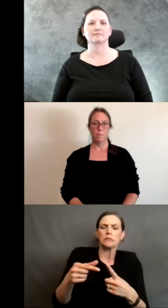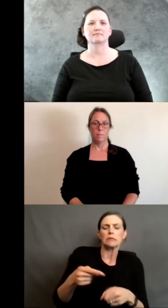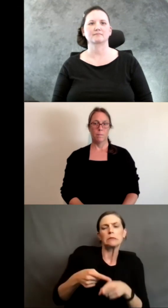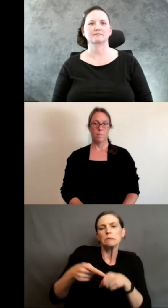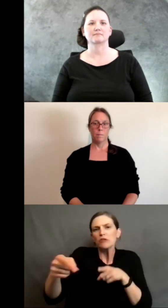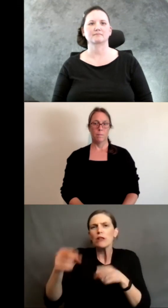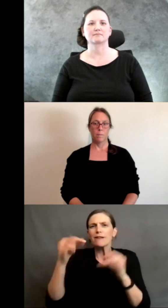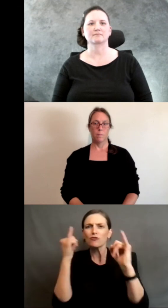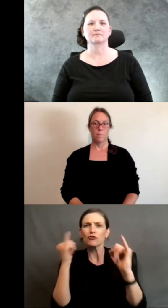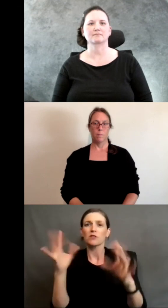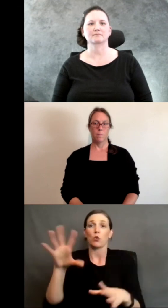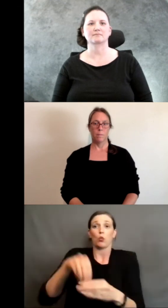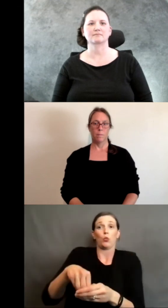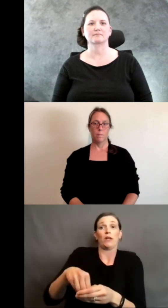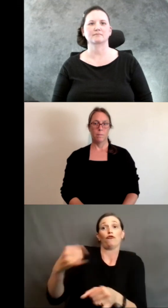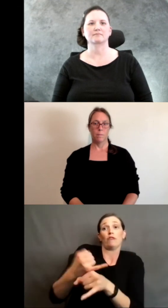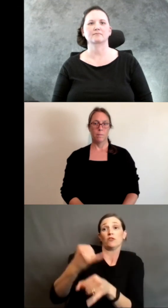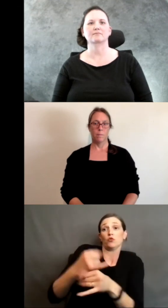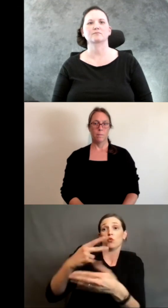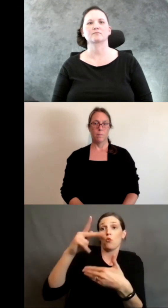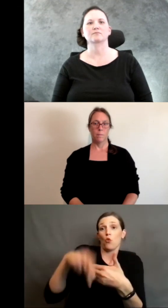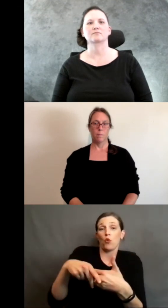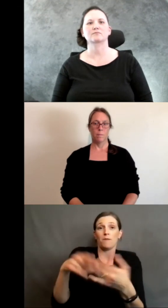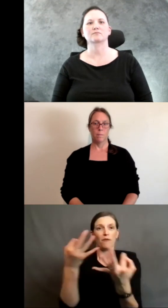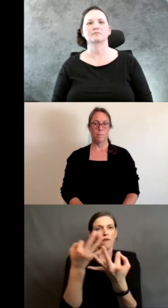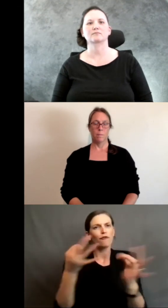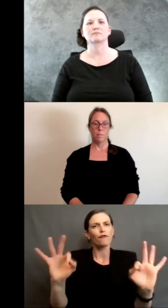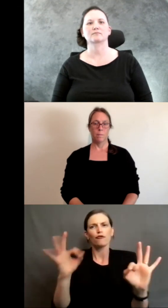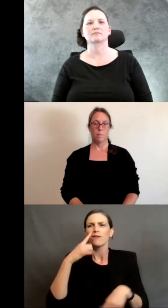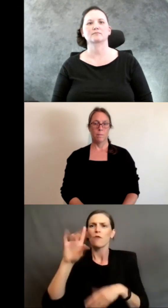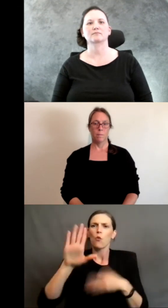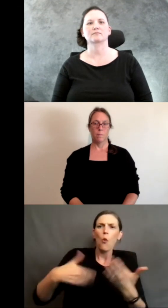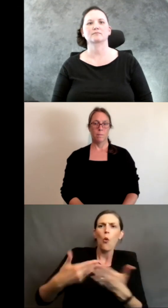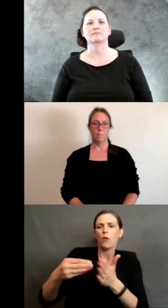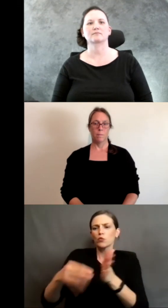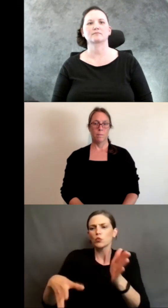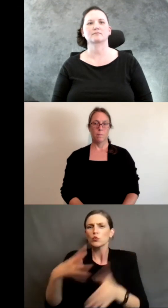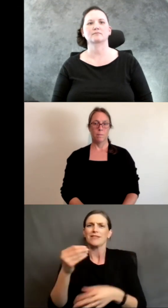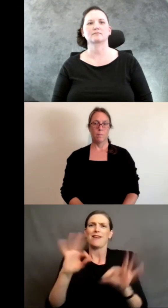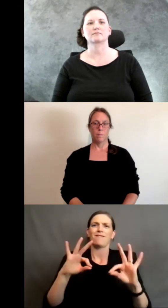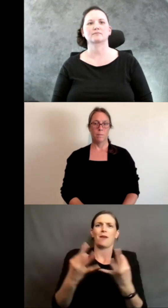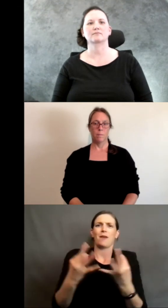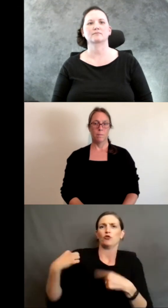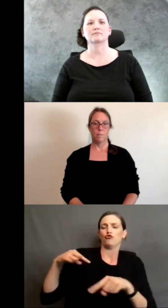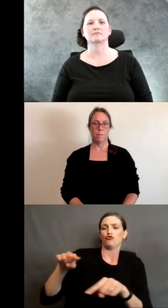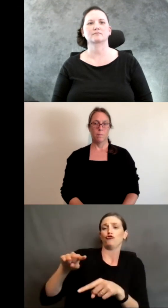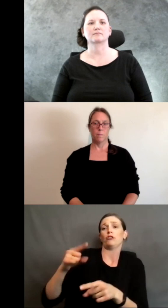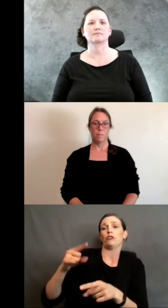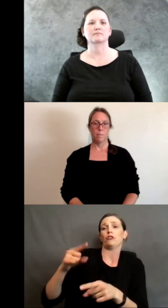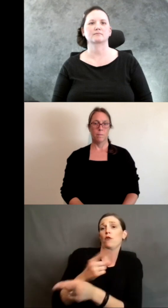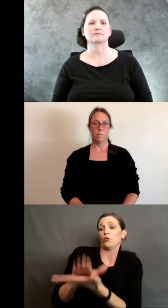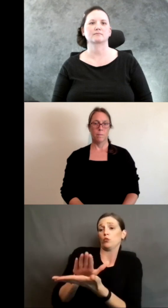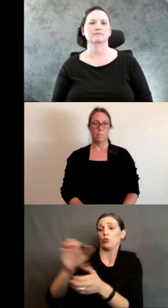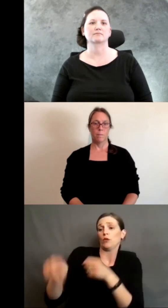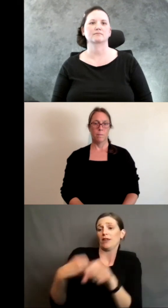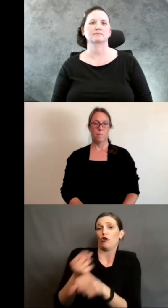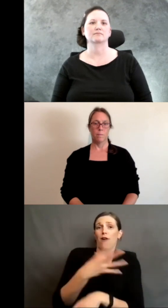including a residential program, at no cost to students or their families during the regular school year and in summer